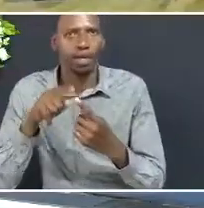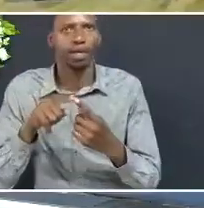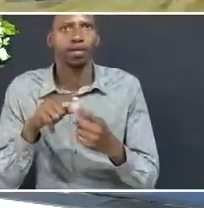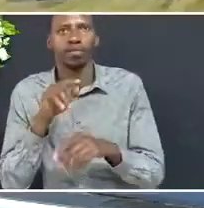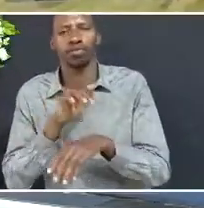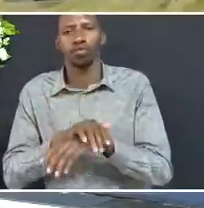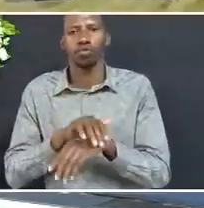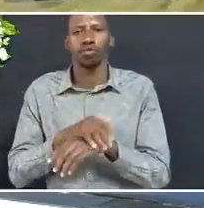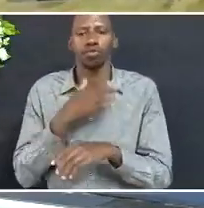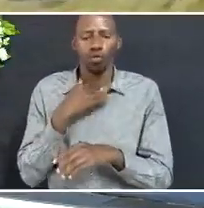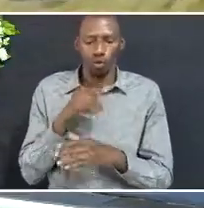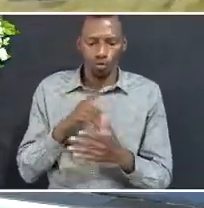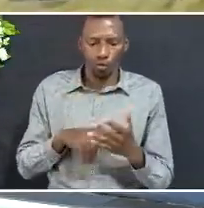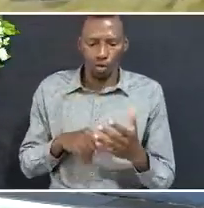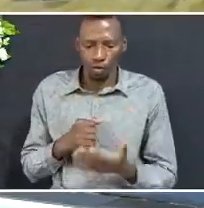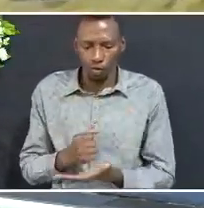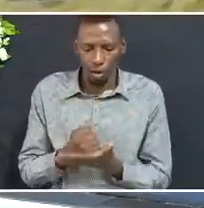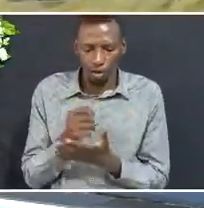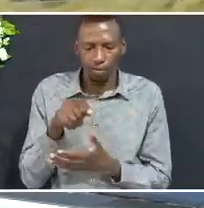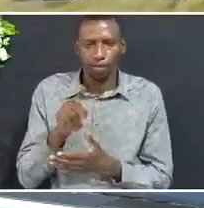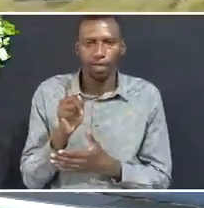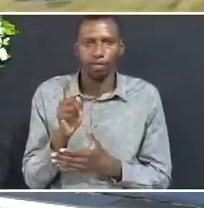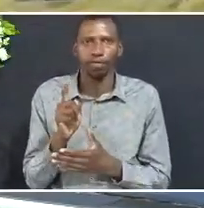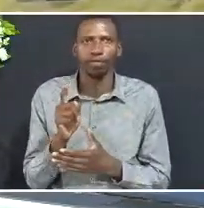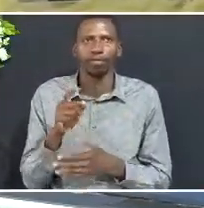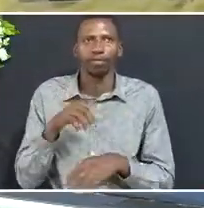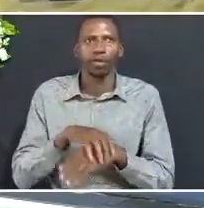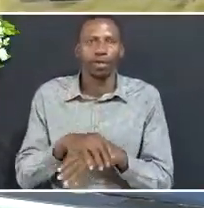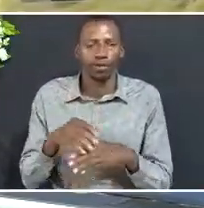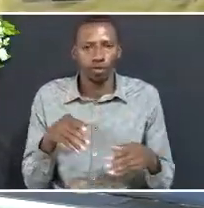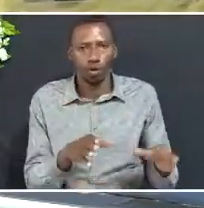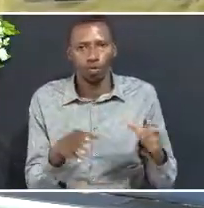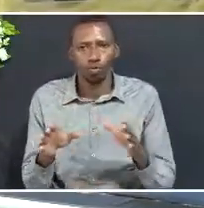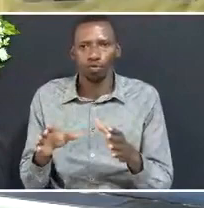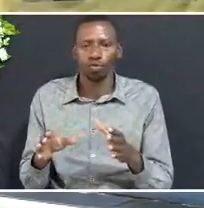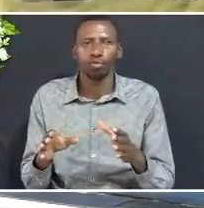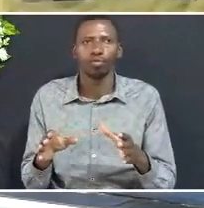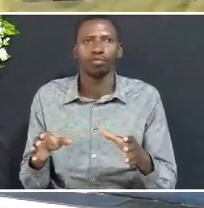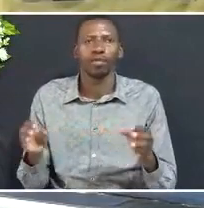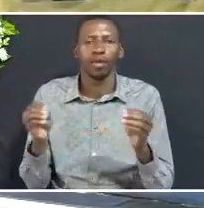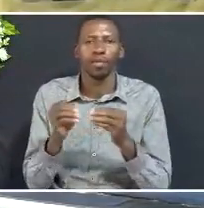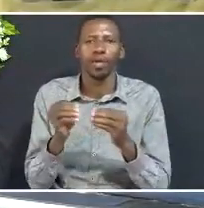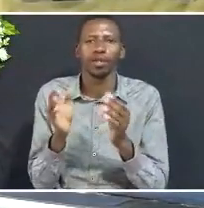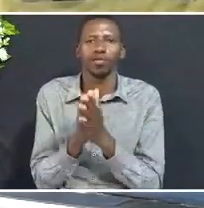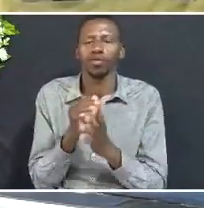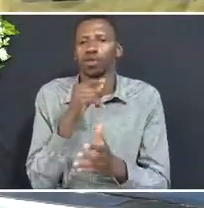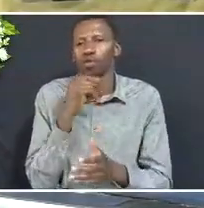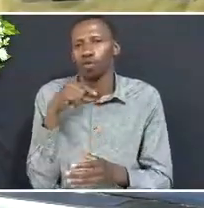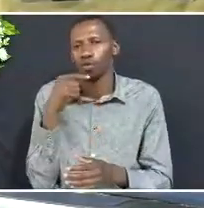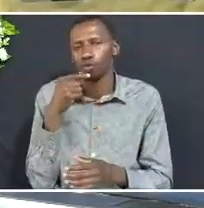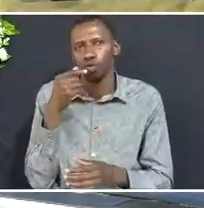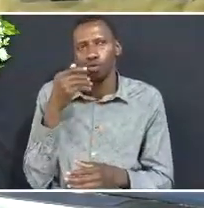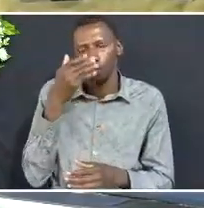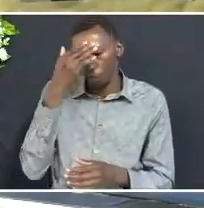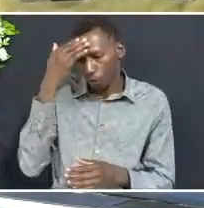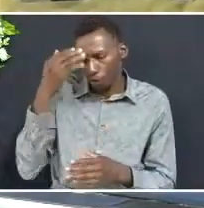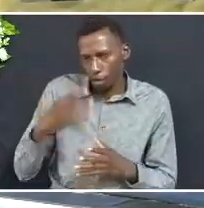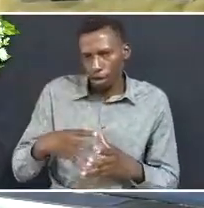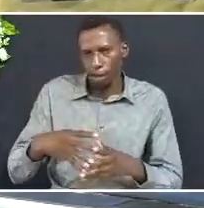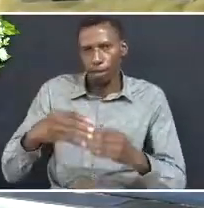to help himself secure an opportunity to be able to catch up with the boys who had forgotten and went ahead.